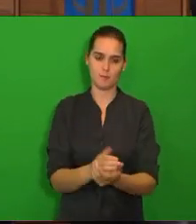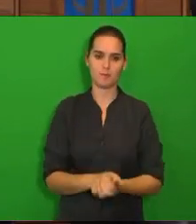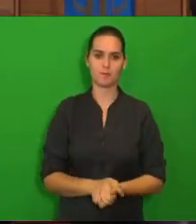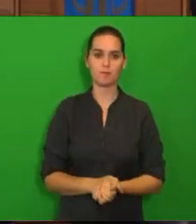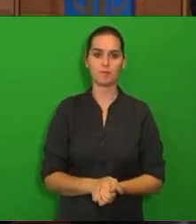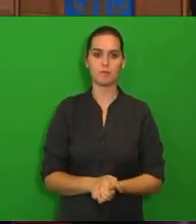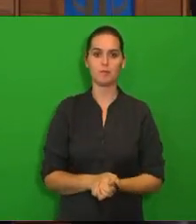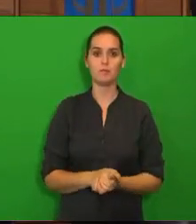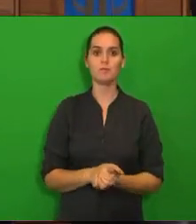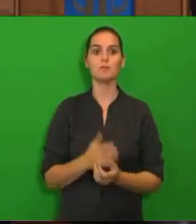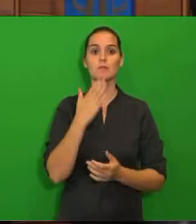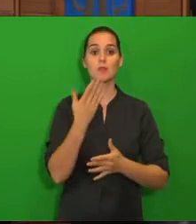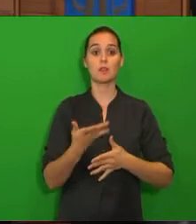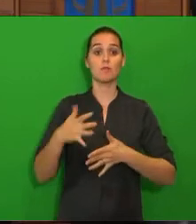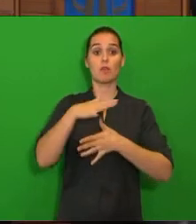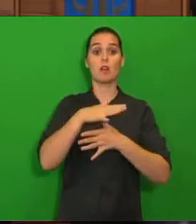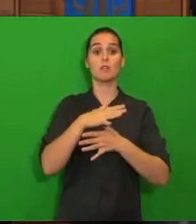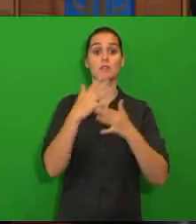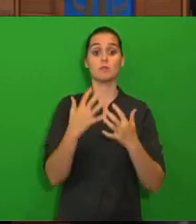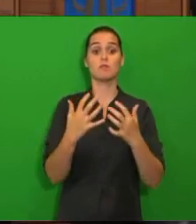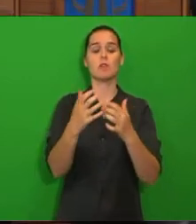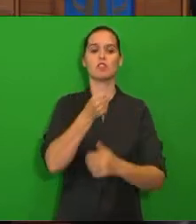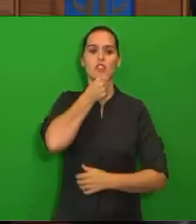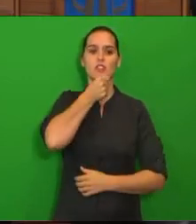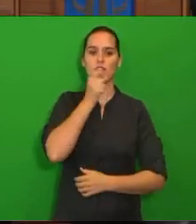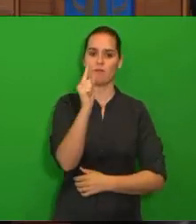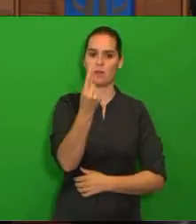we could prioritize the journalists in the room, please.